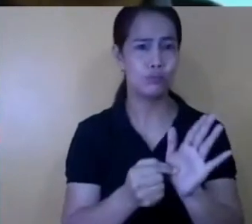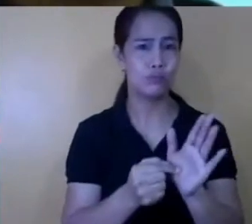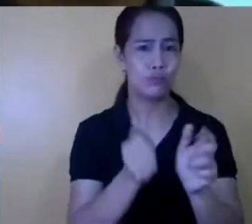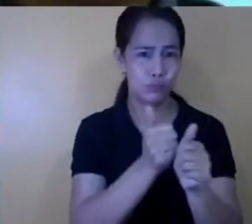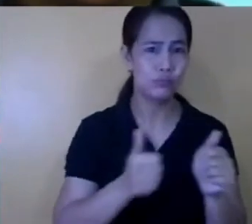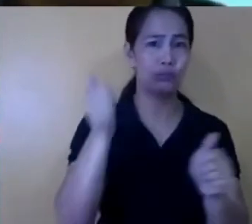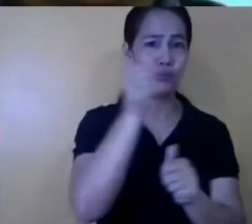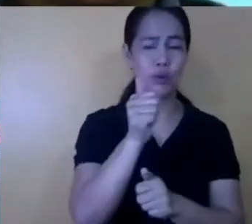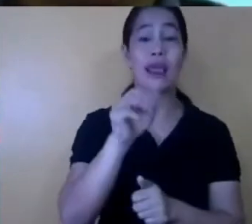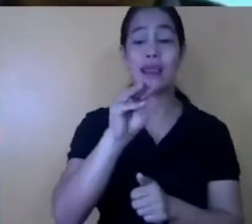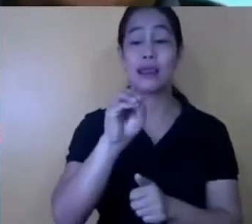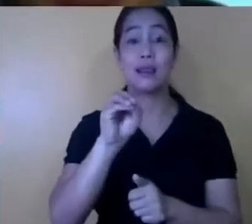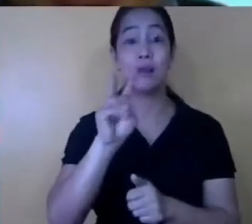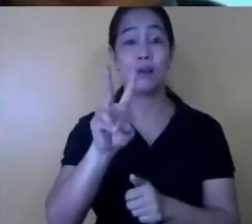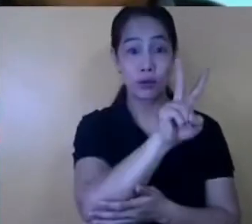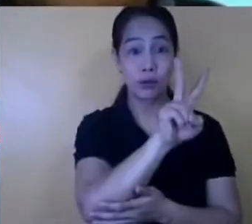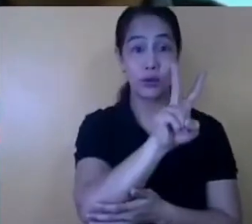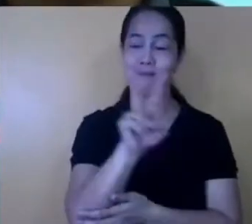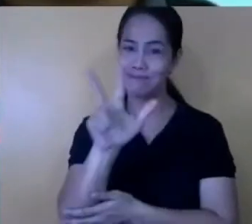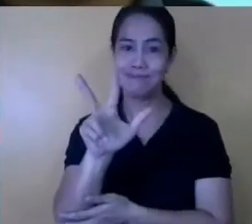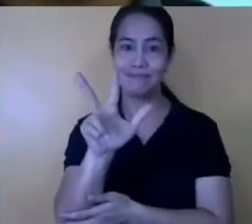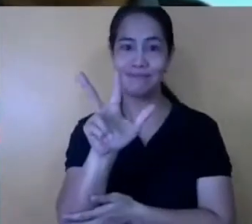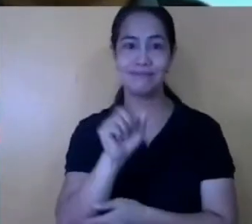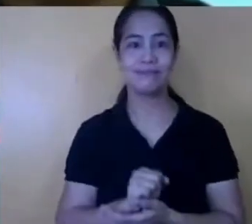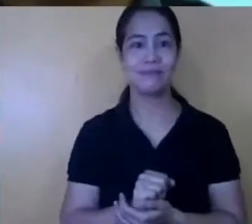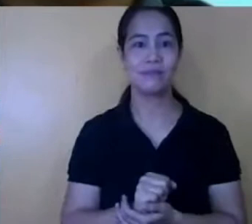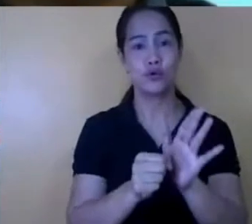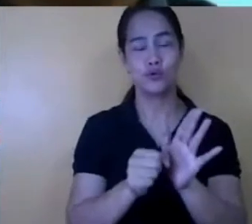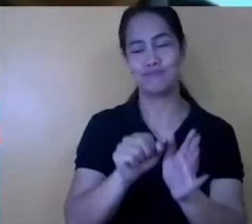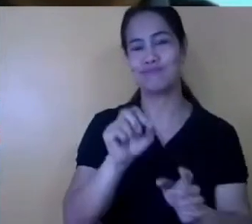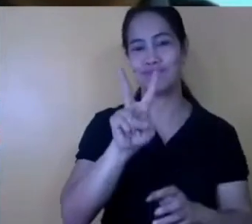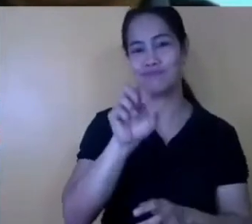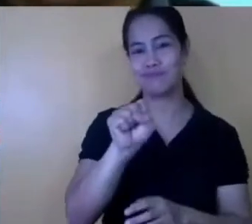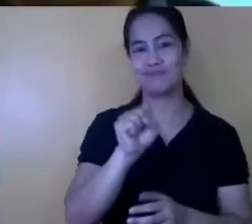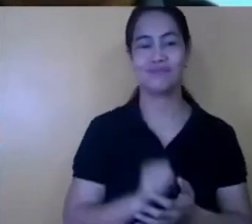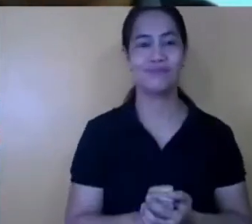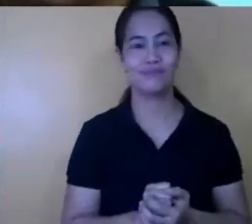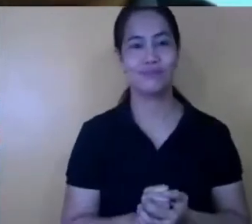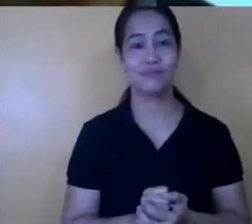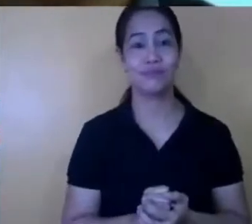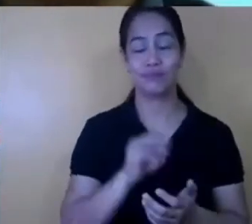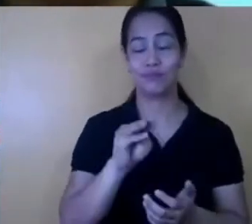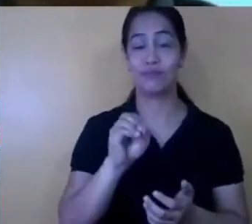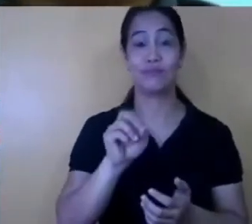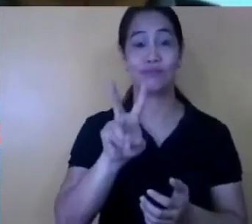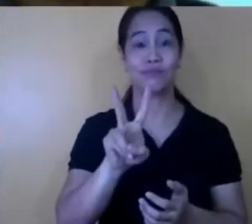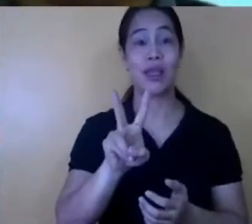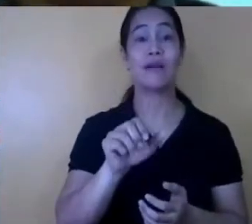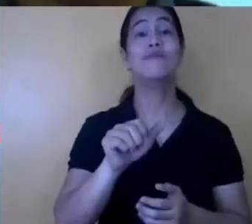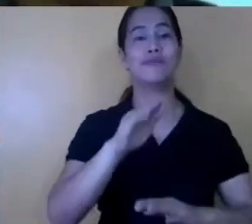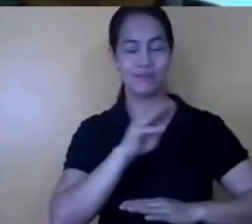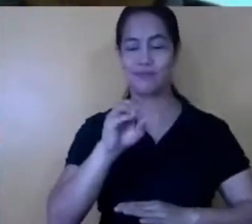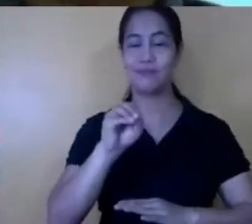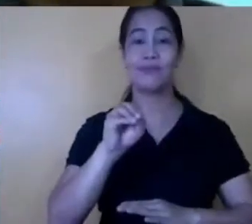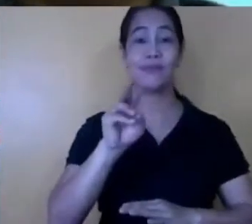MOVs 2 and 3 correspond to VS, MOV4 for satisfactory, and